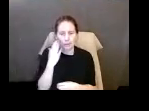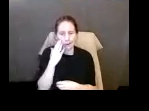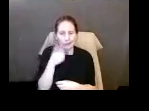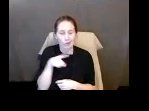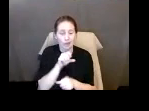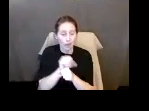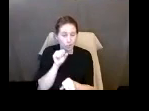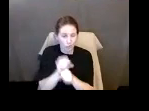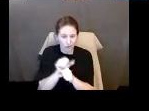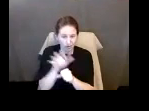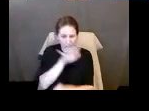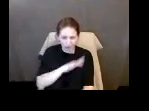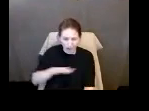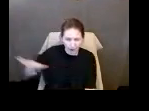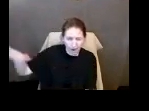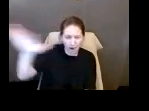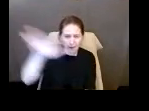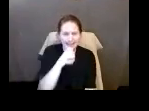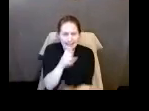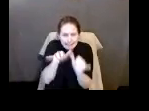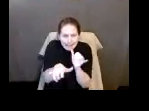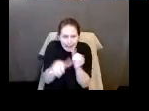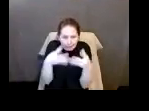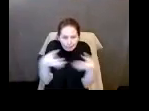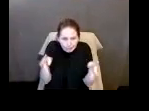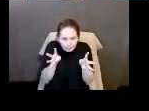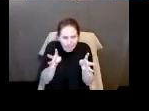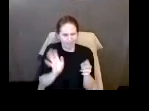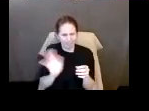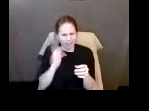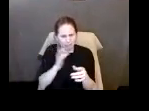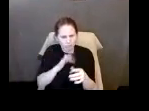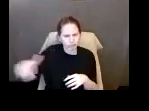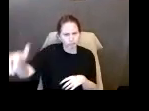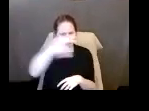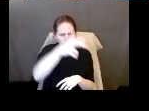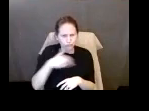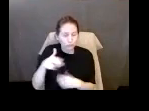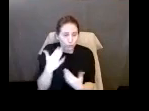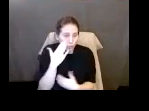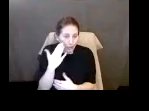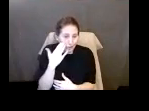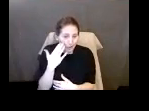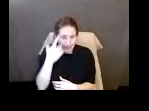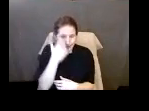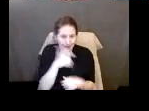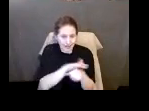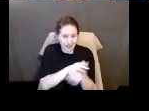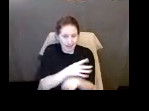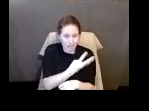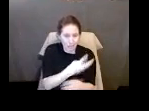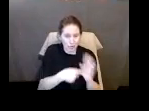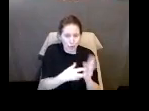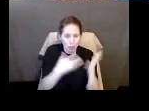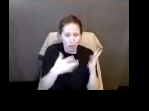worked all over the landscape too. They didn't just stay inside these buildings. And we know this particularly from site 4 that shows loads